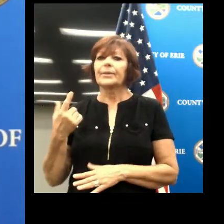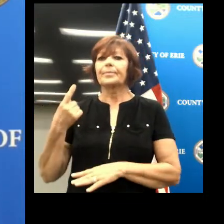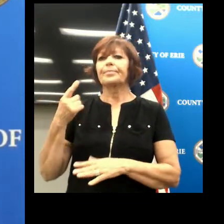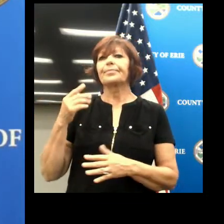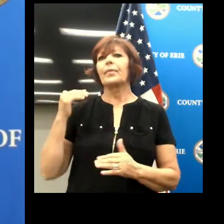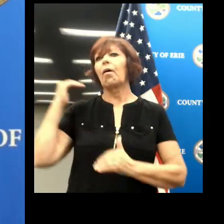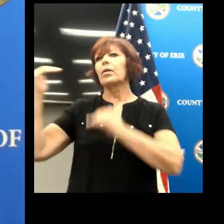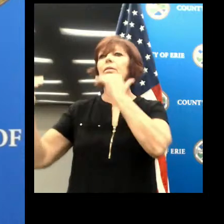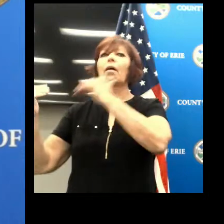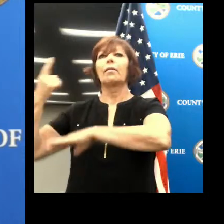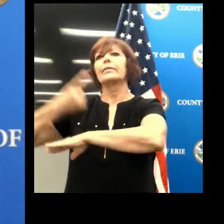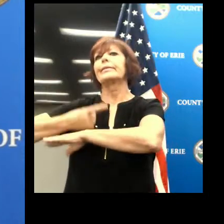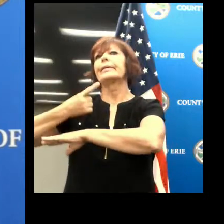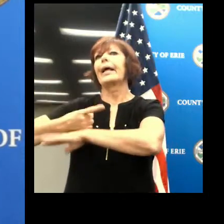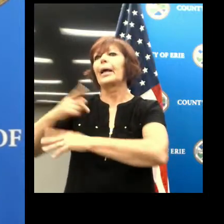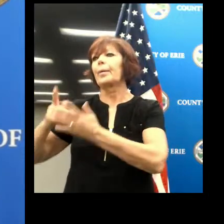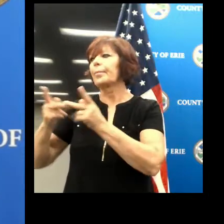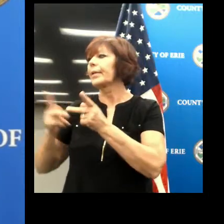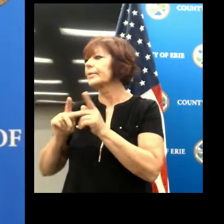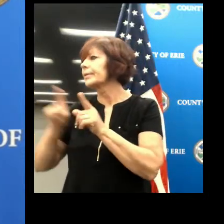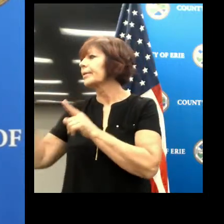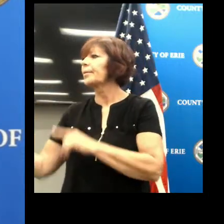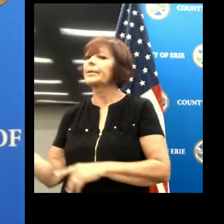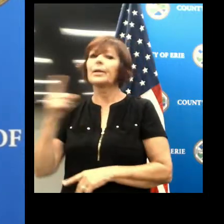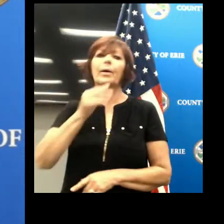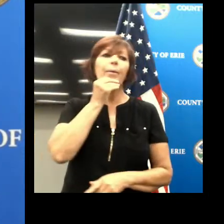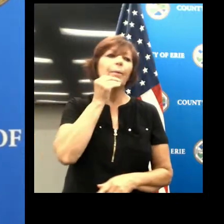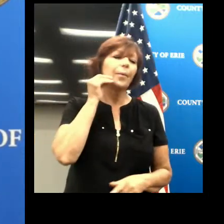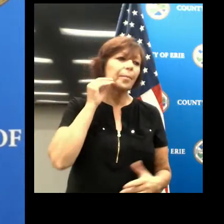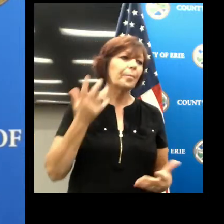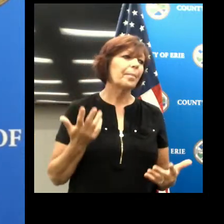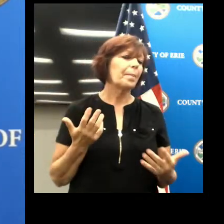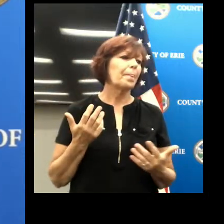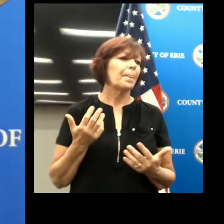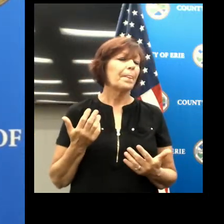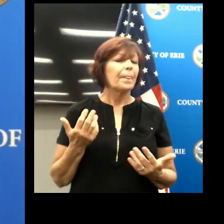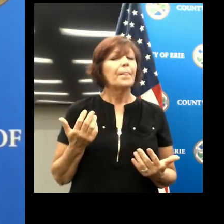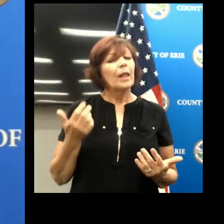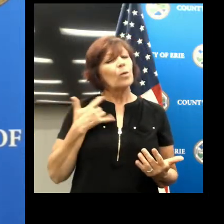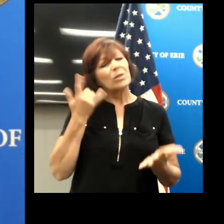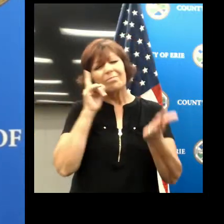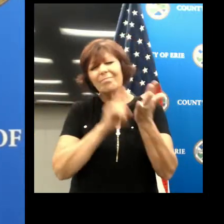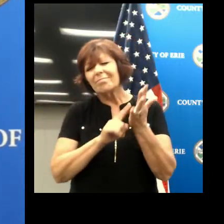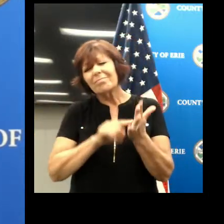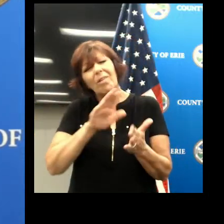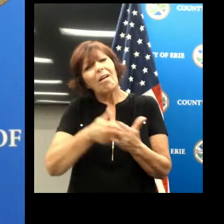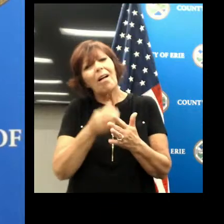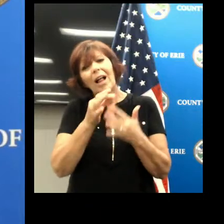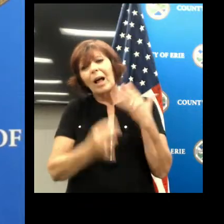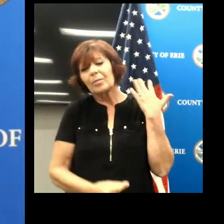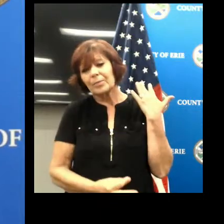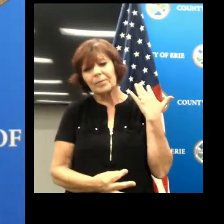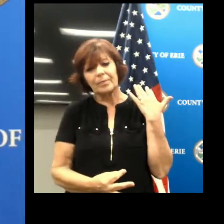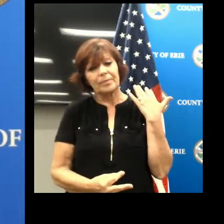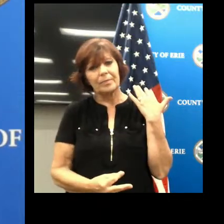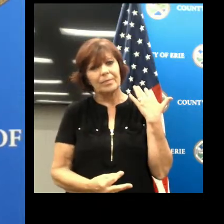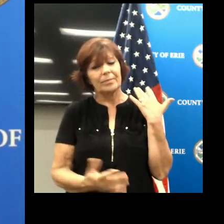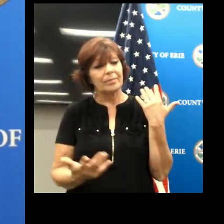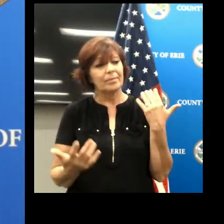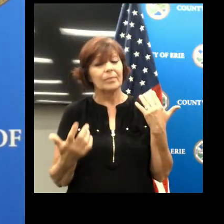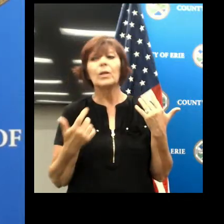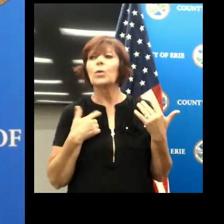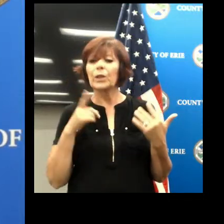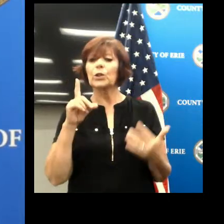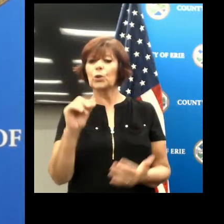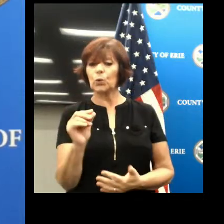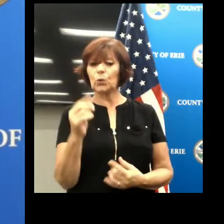adults go during the day to a respite facility, then go back home at night. So we're exploring all options. We do consider